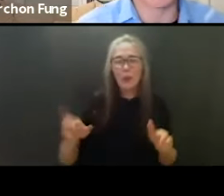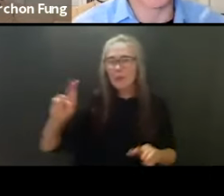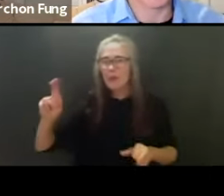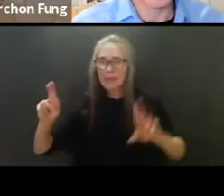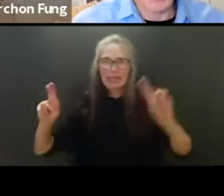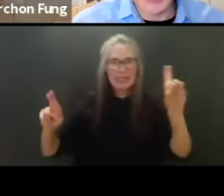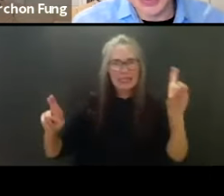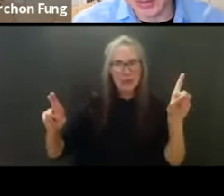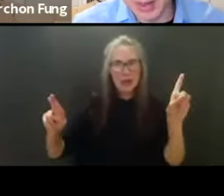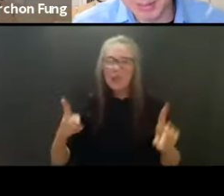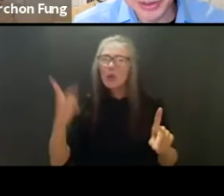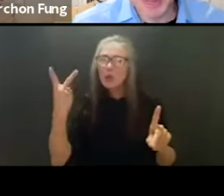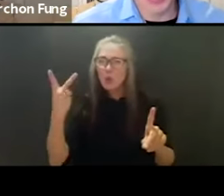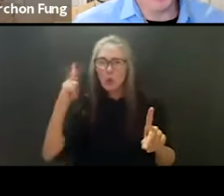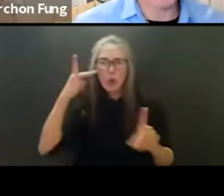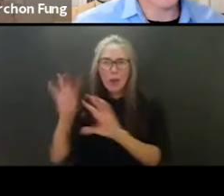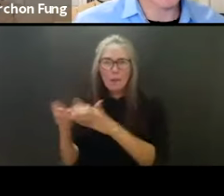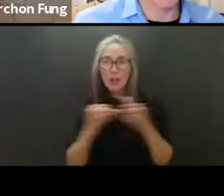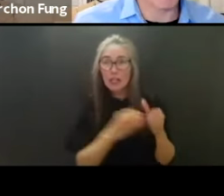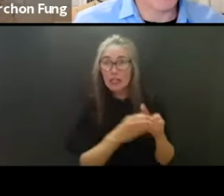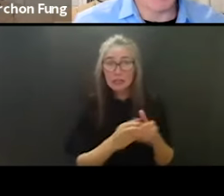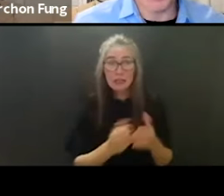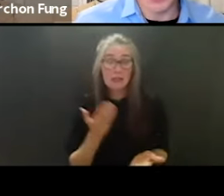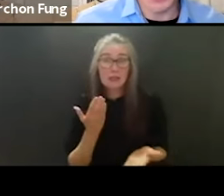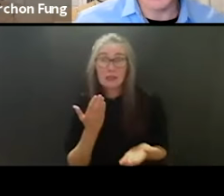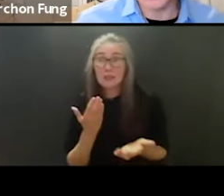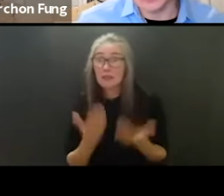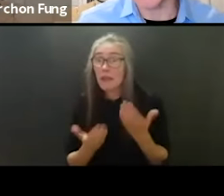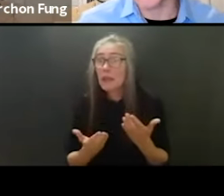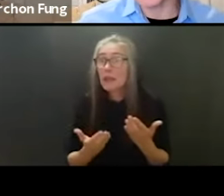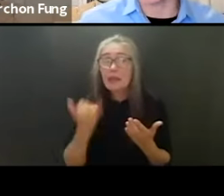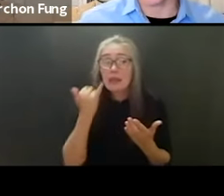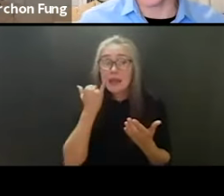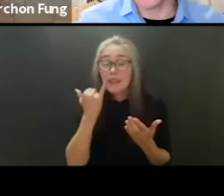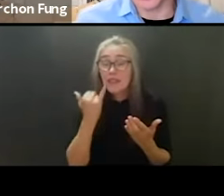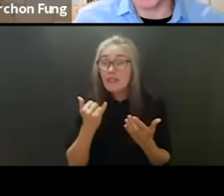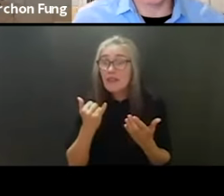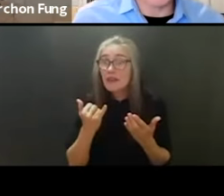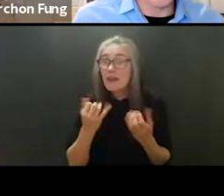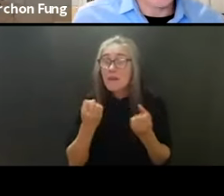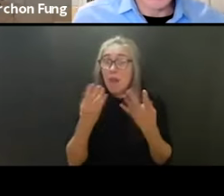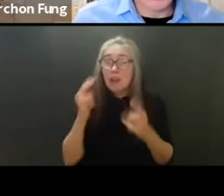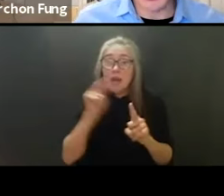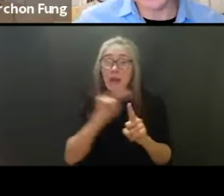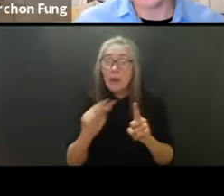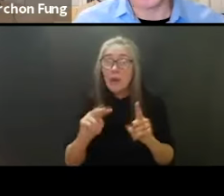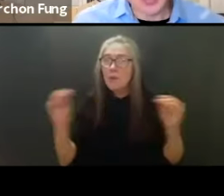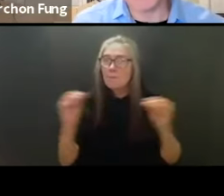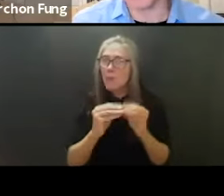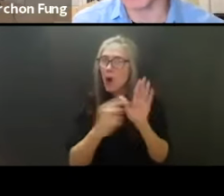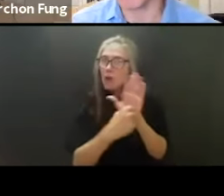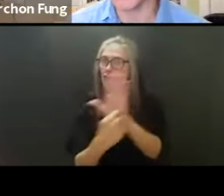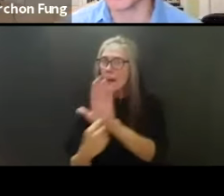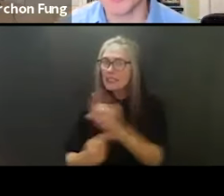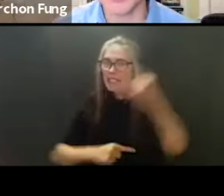democracy. And so a multi party democracy what might be some of its features, it would be injecting a